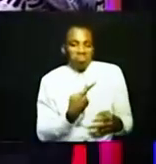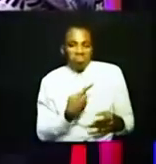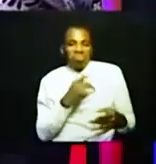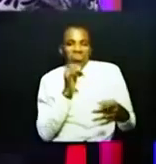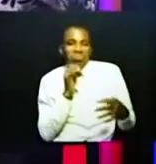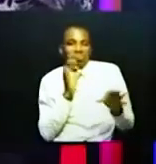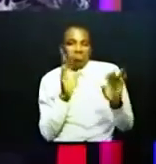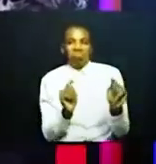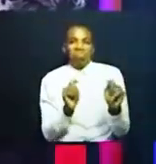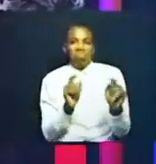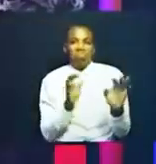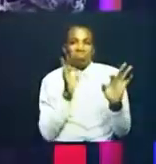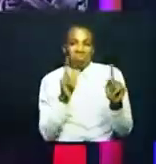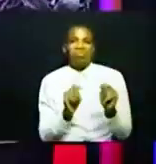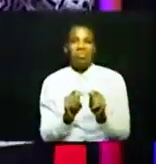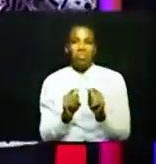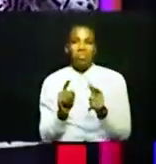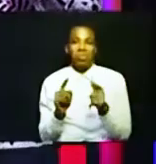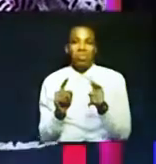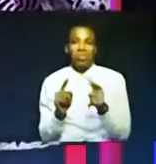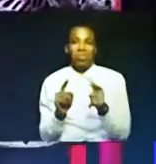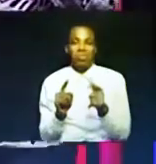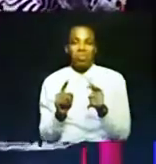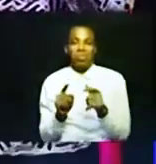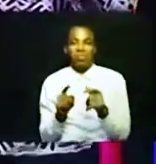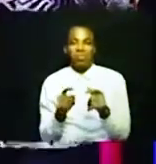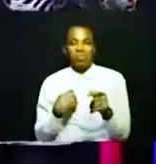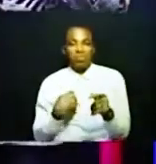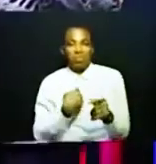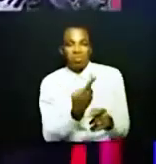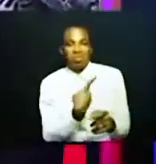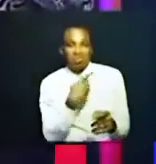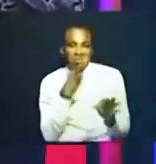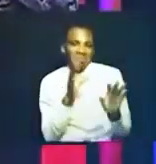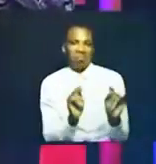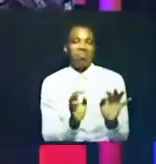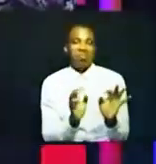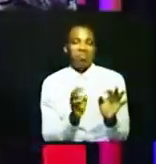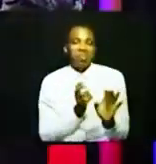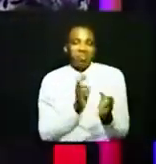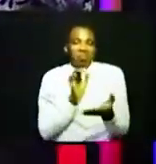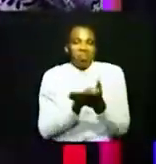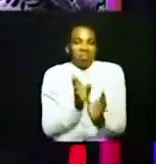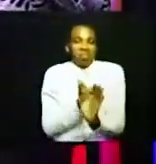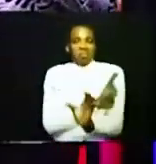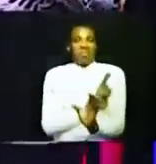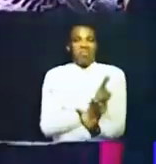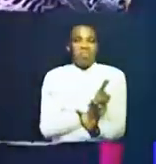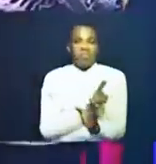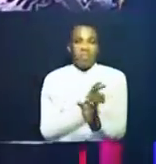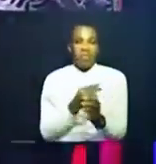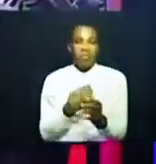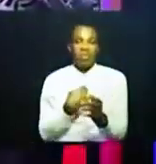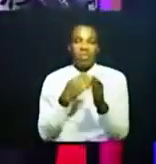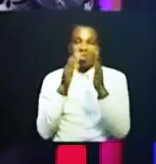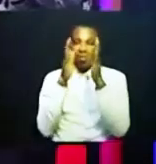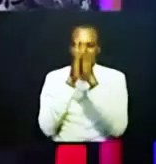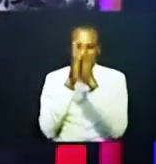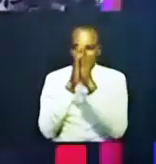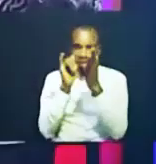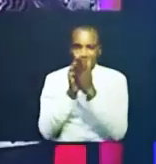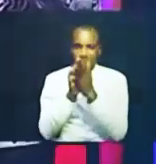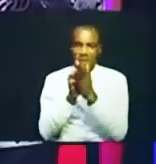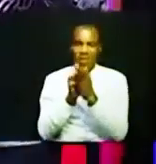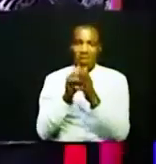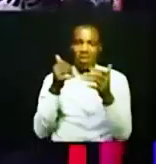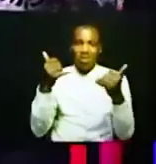I'll continue next week. Nyami biye kwani da sene a yebeto aso. Praying that you bring all your children around. The bonfire